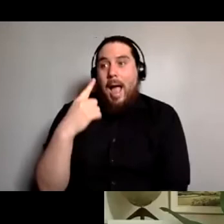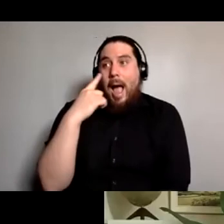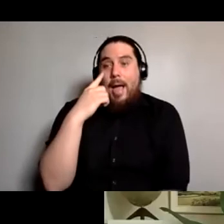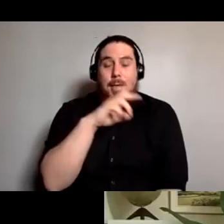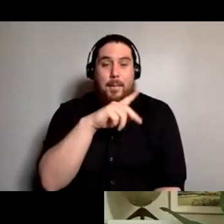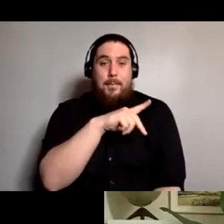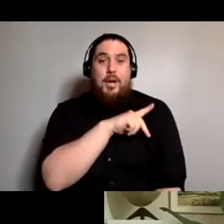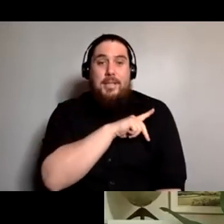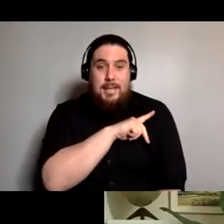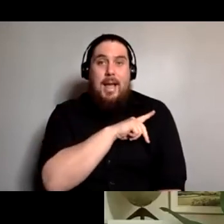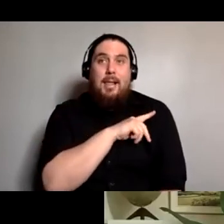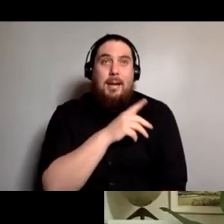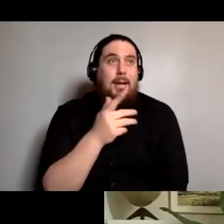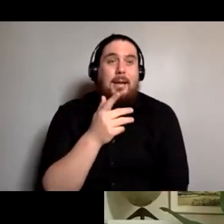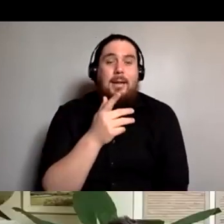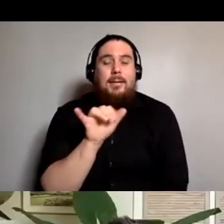these